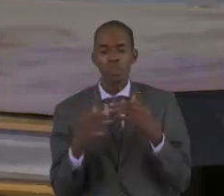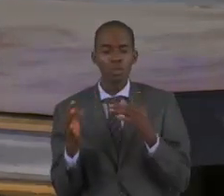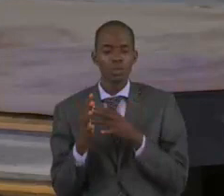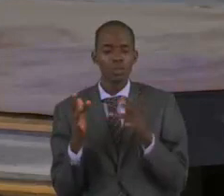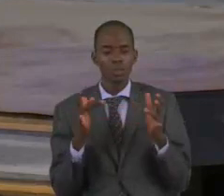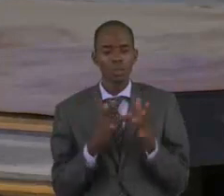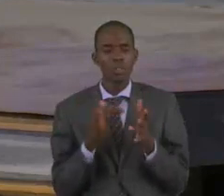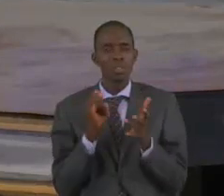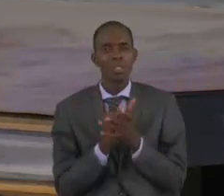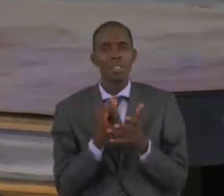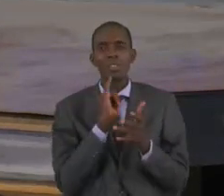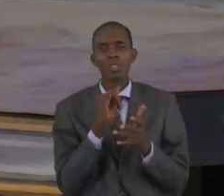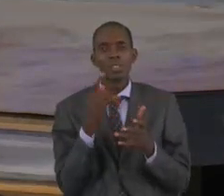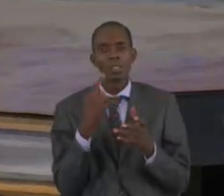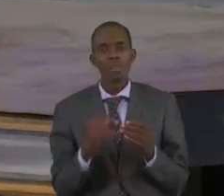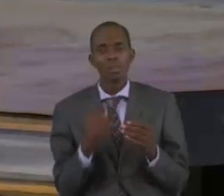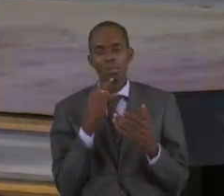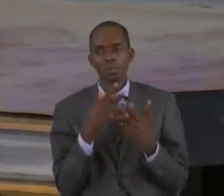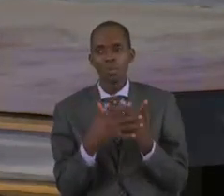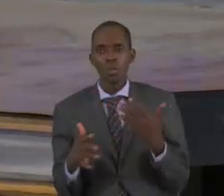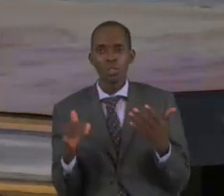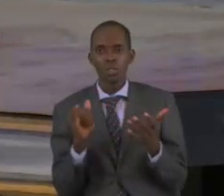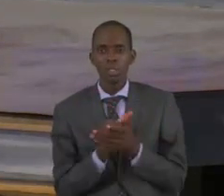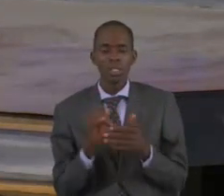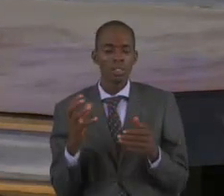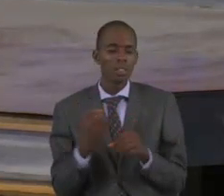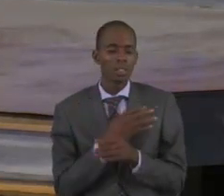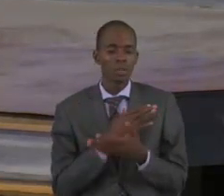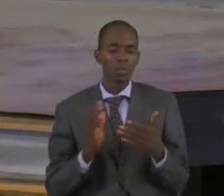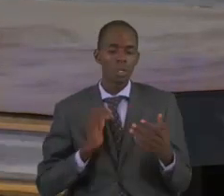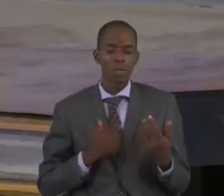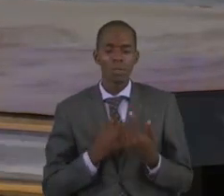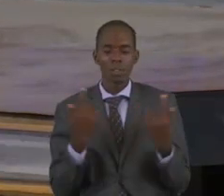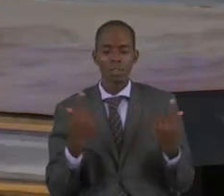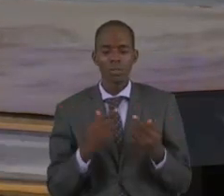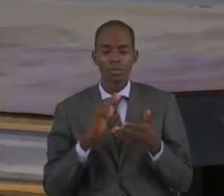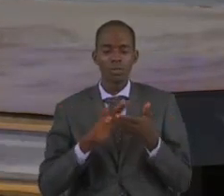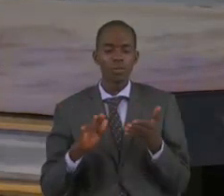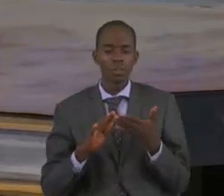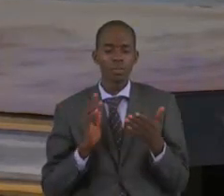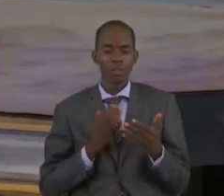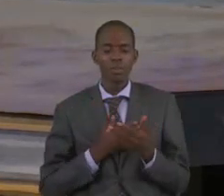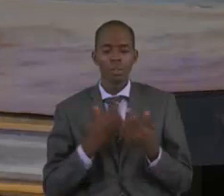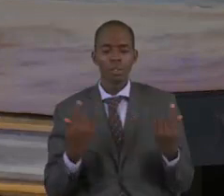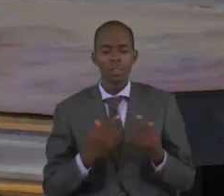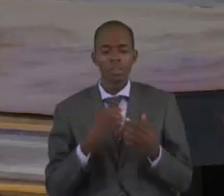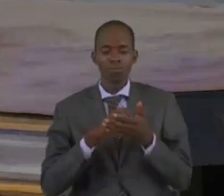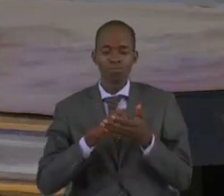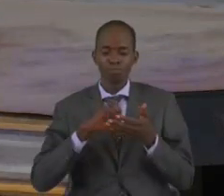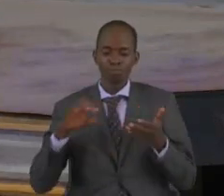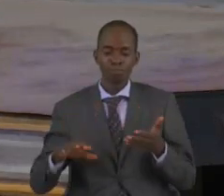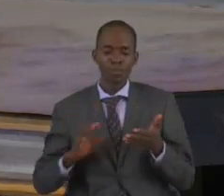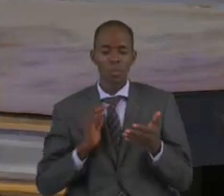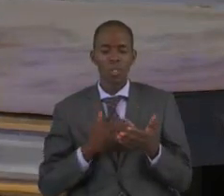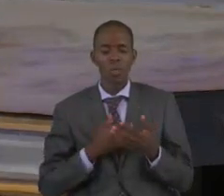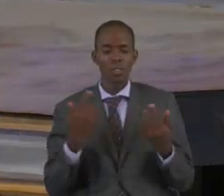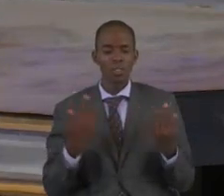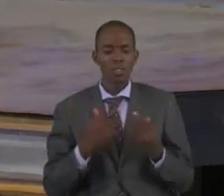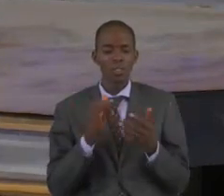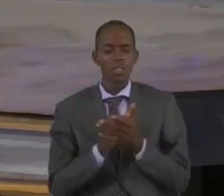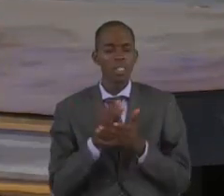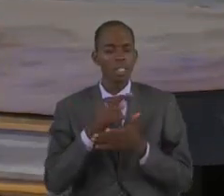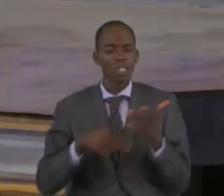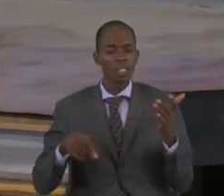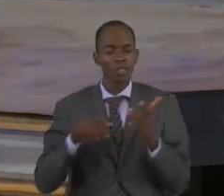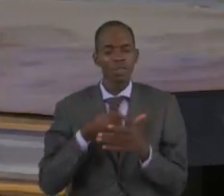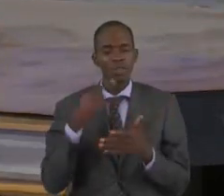blood that remits our sin, that forgives our sin, that erases our sin, that cancels